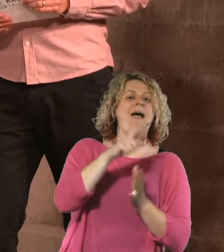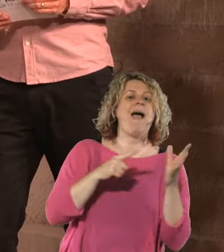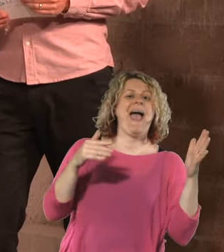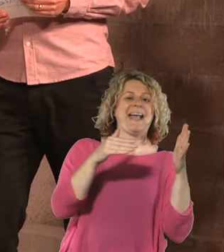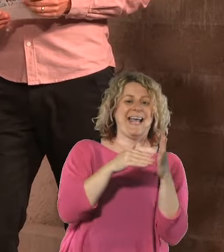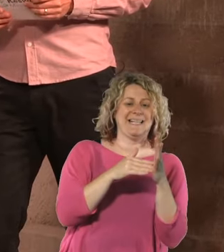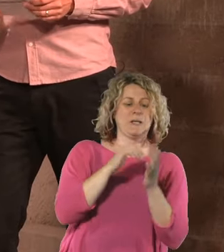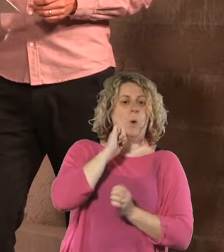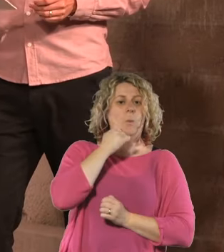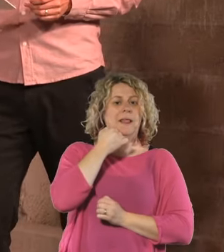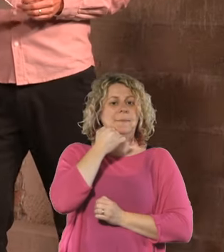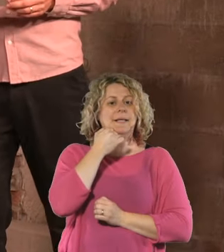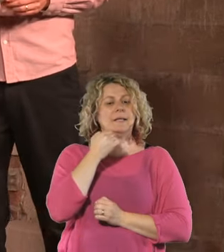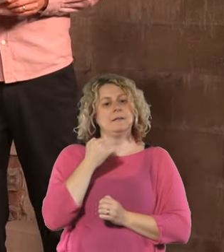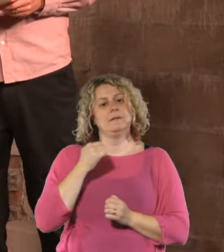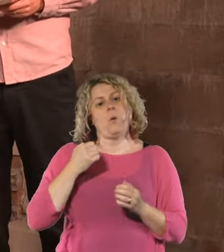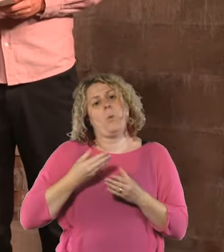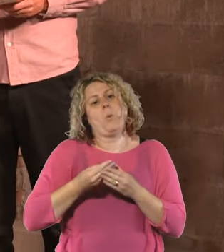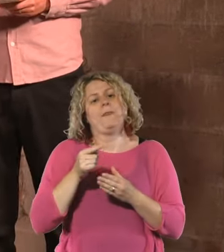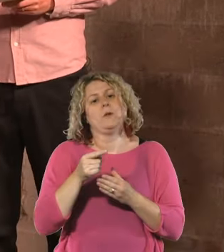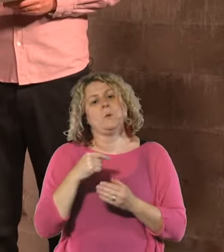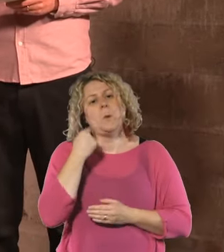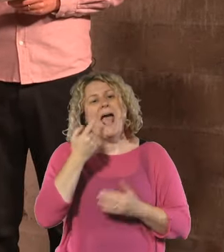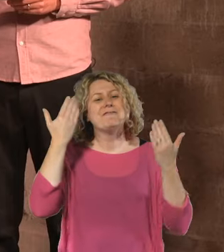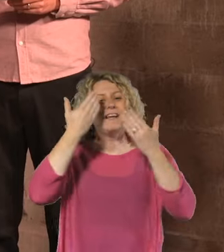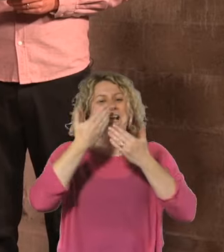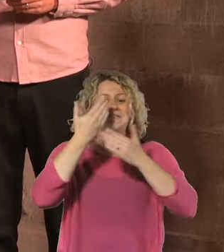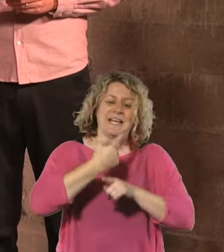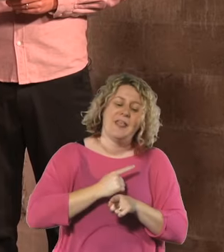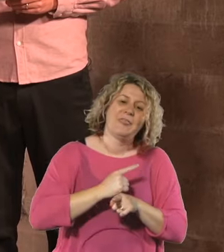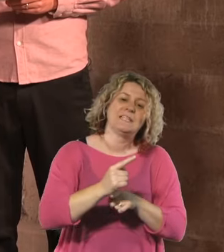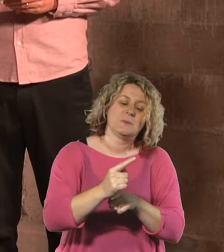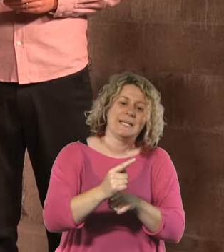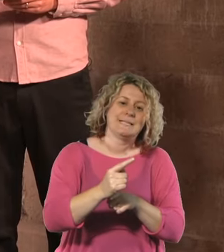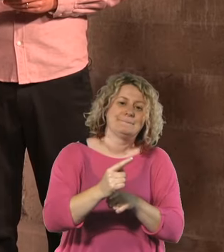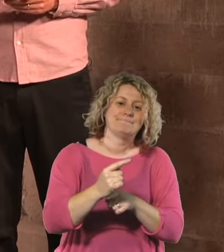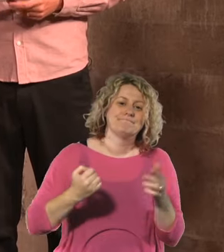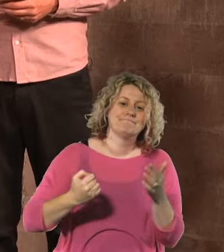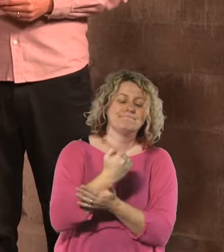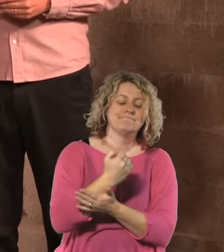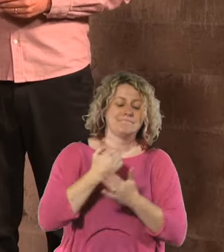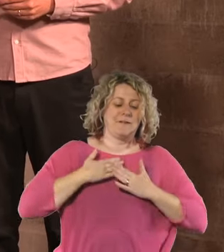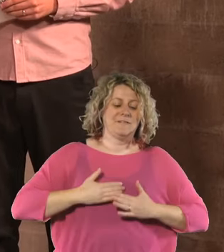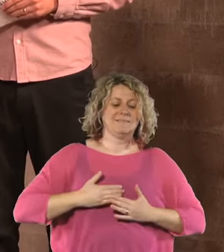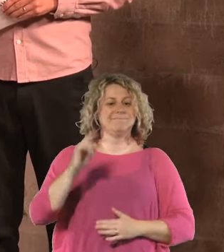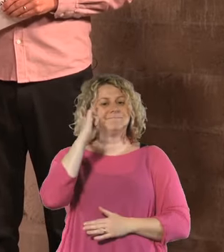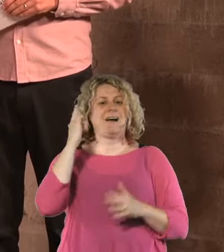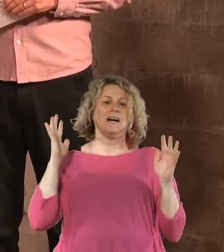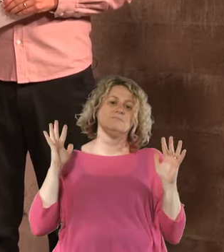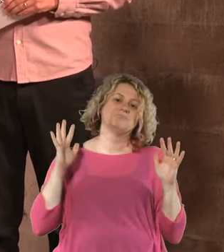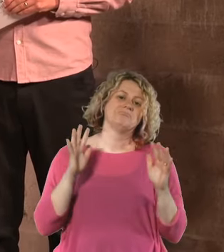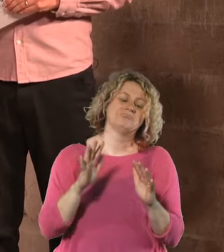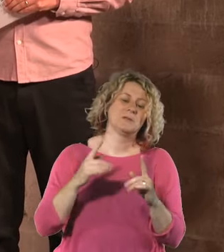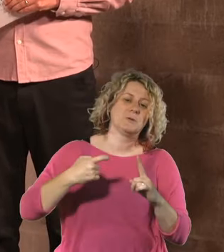week. Well, though we can't be together physically, we can be together virtually and spiritually as we learn,